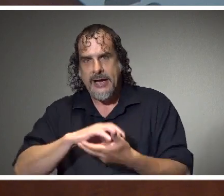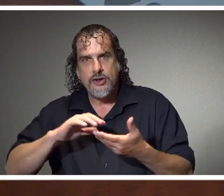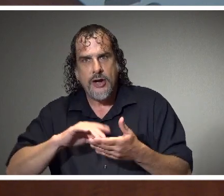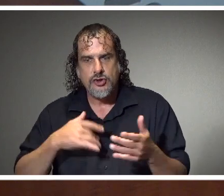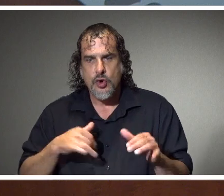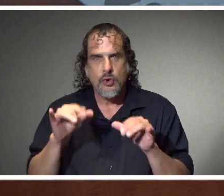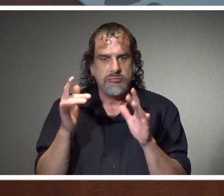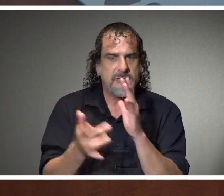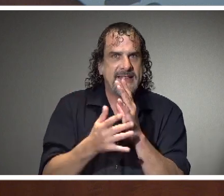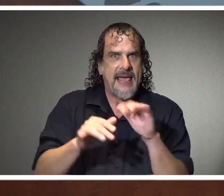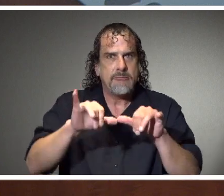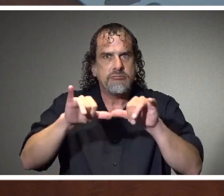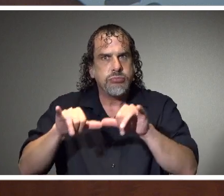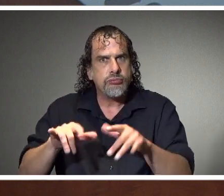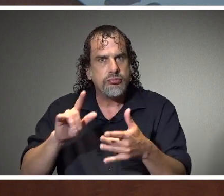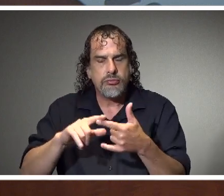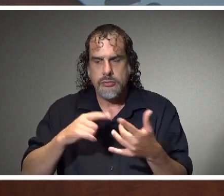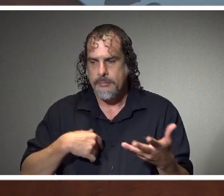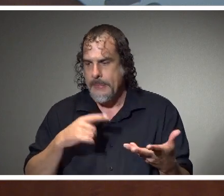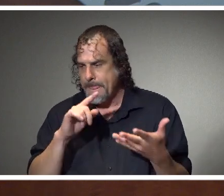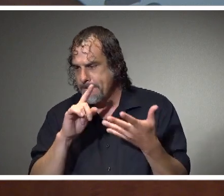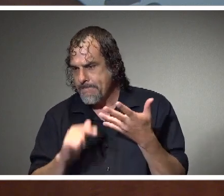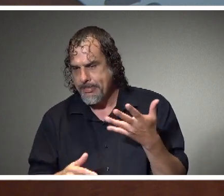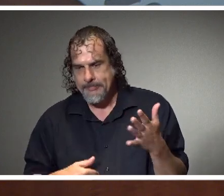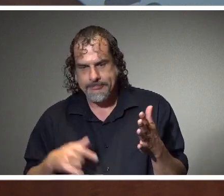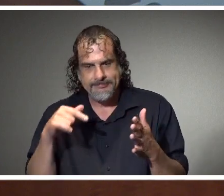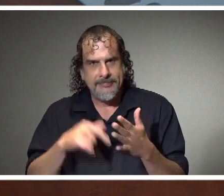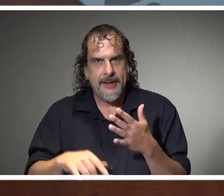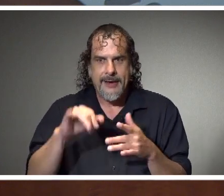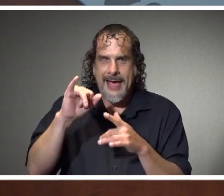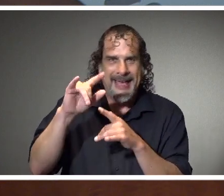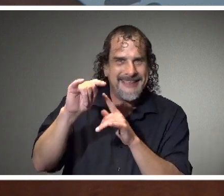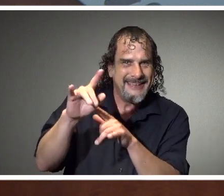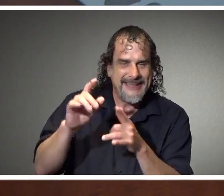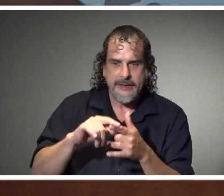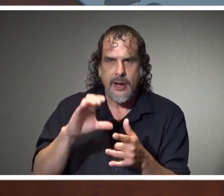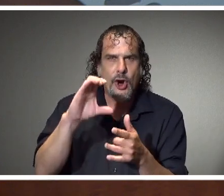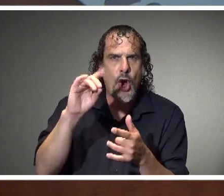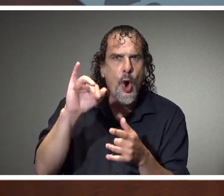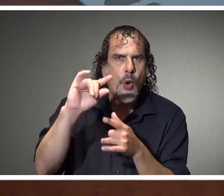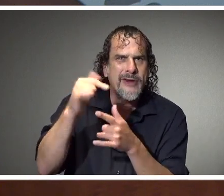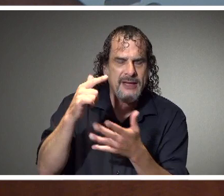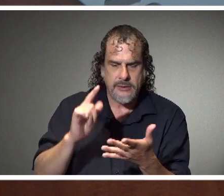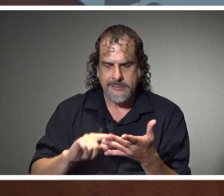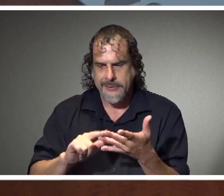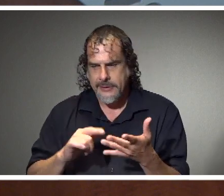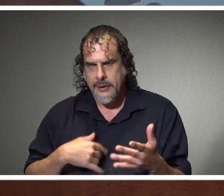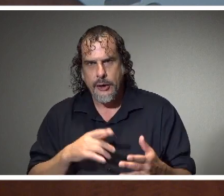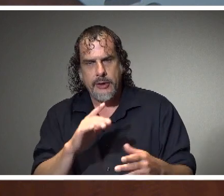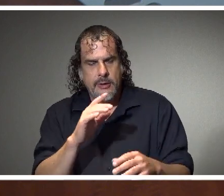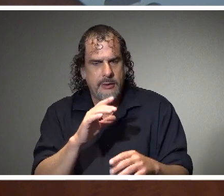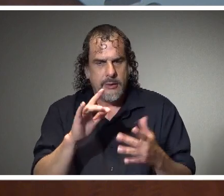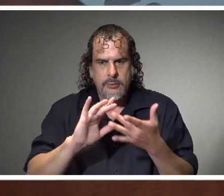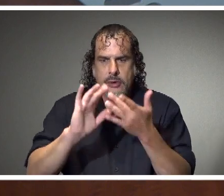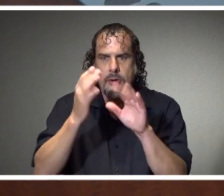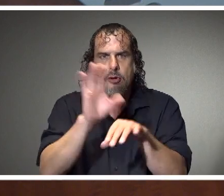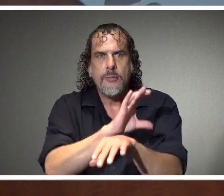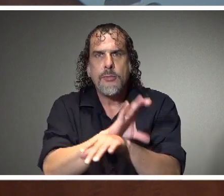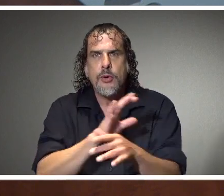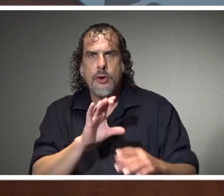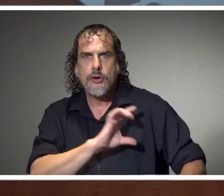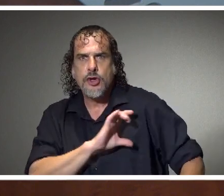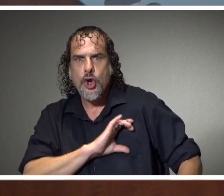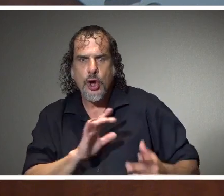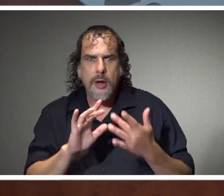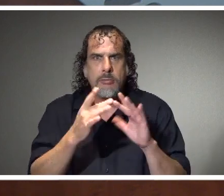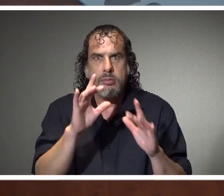precision manufacturing, getting down into the information technology, coding, cybersecurity, network specialist. So